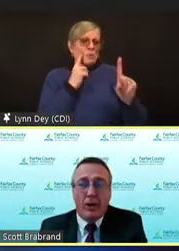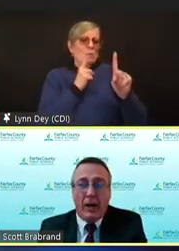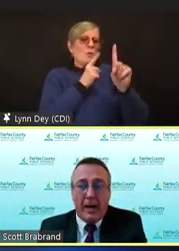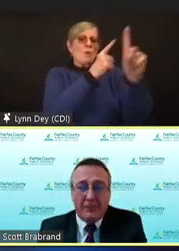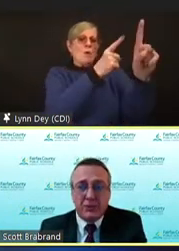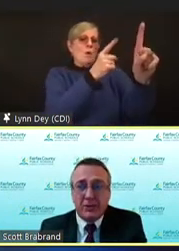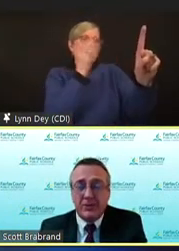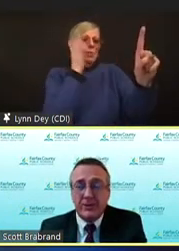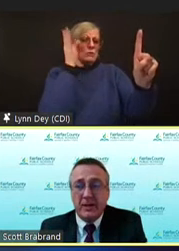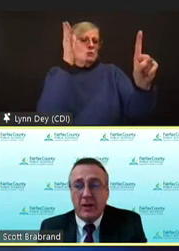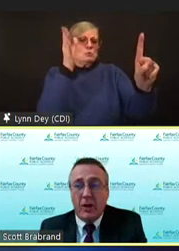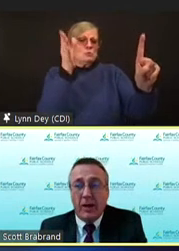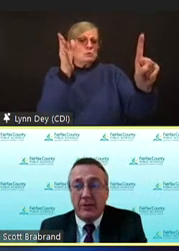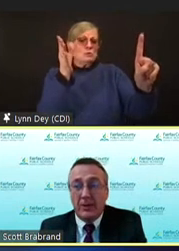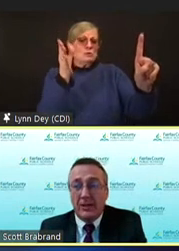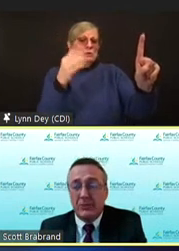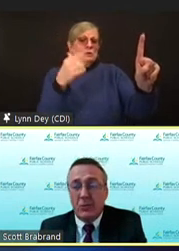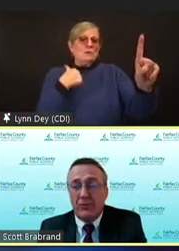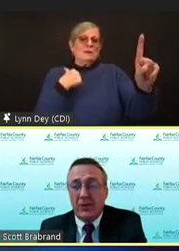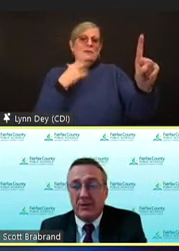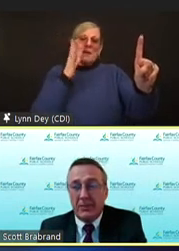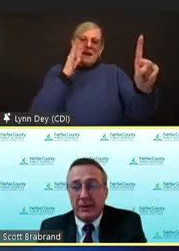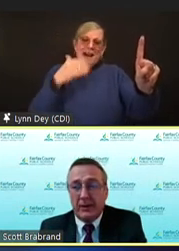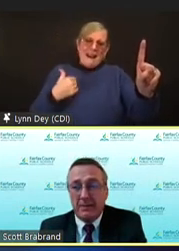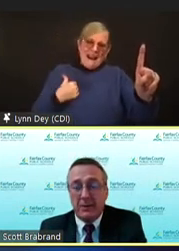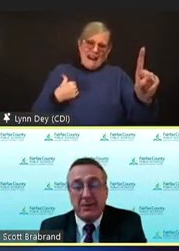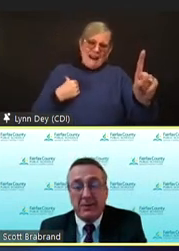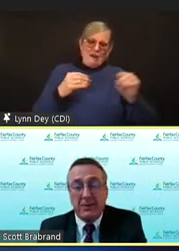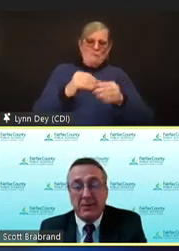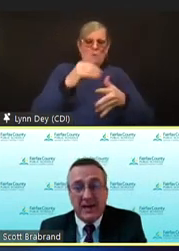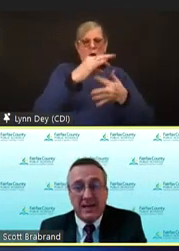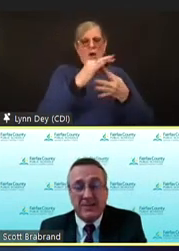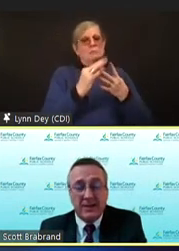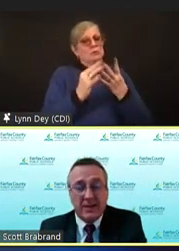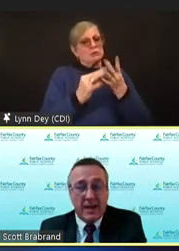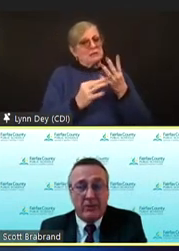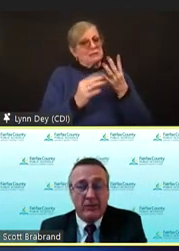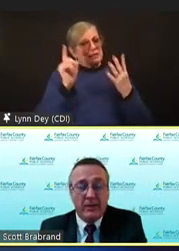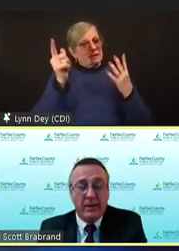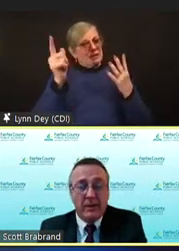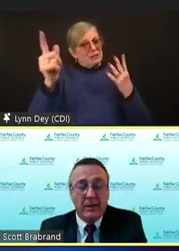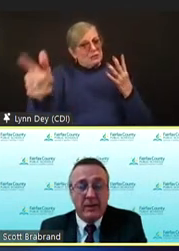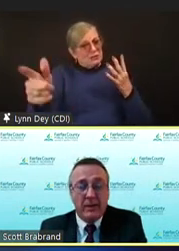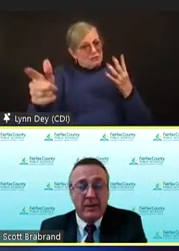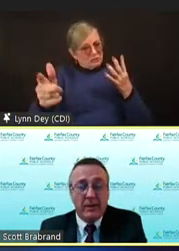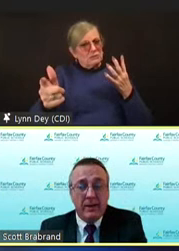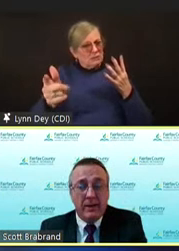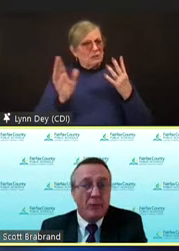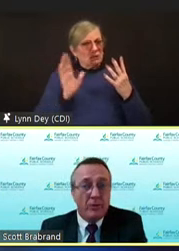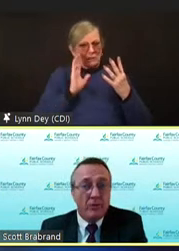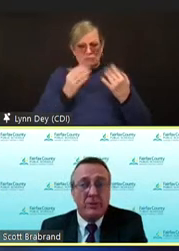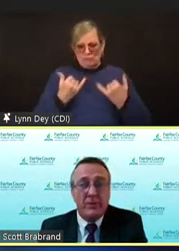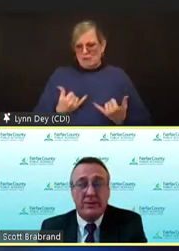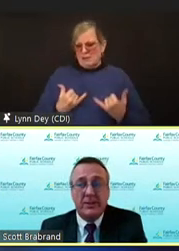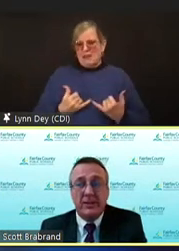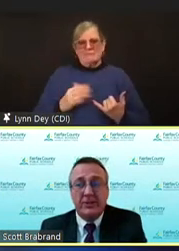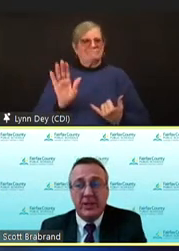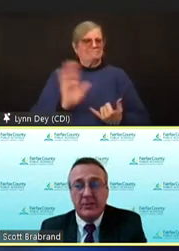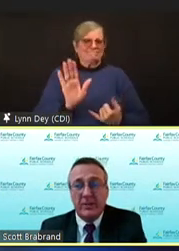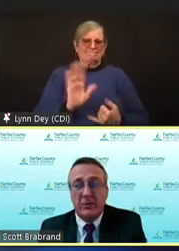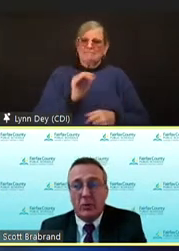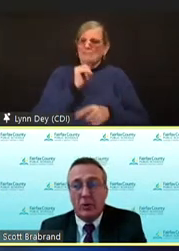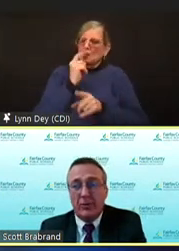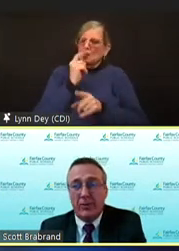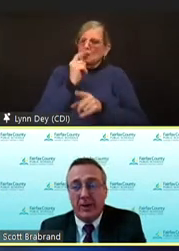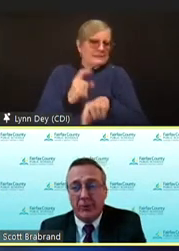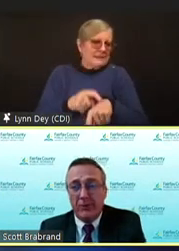more options and there is more flexibility, but that day isn't now. And as I said earlier, I will commit to